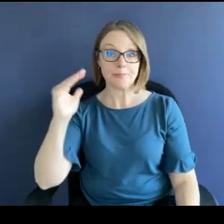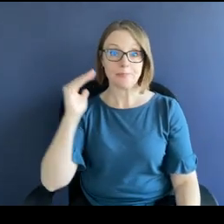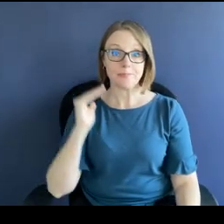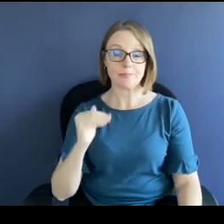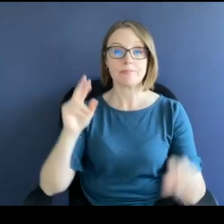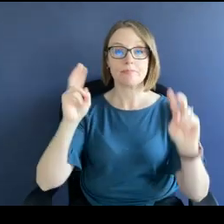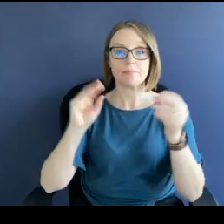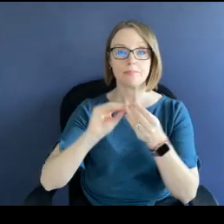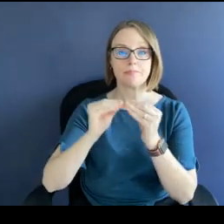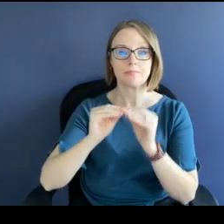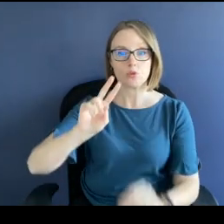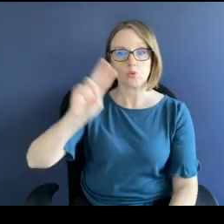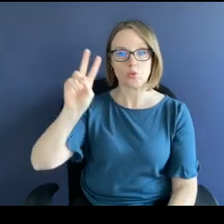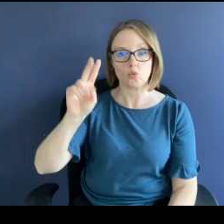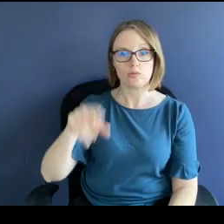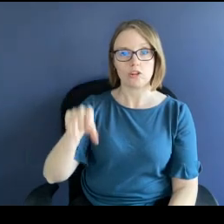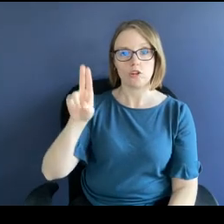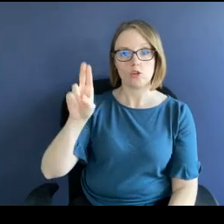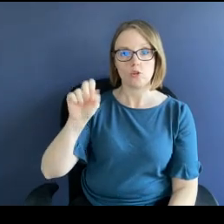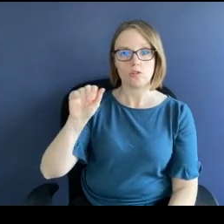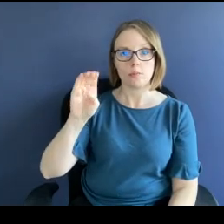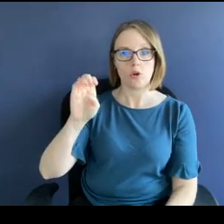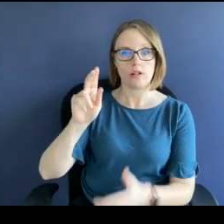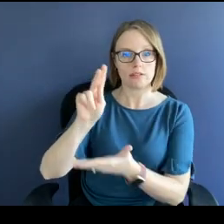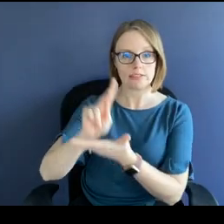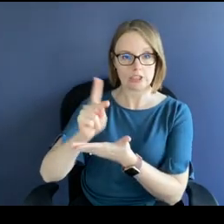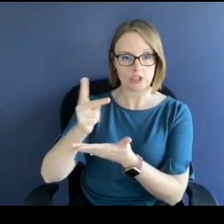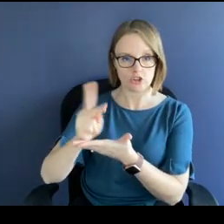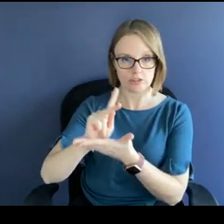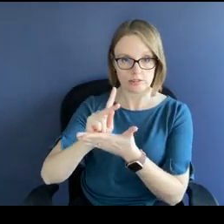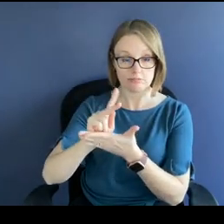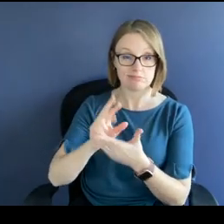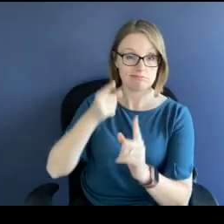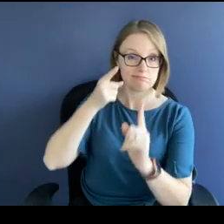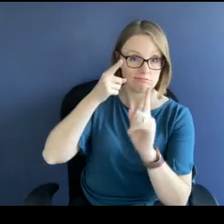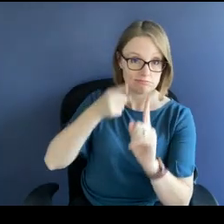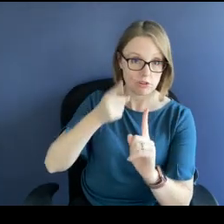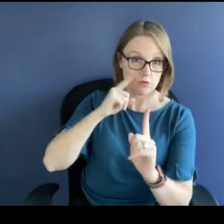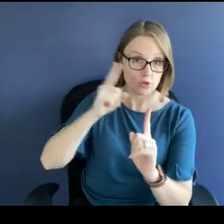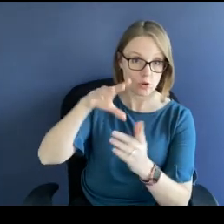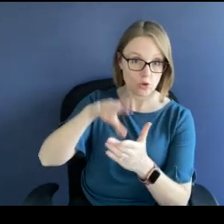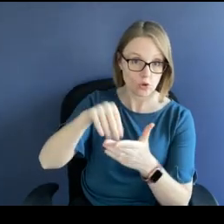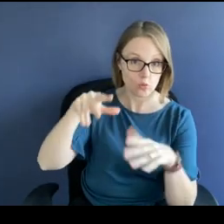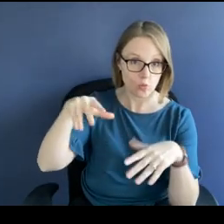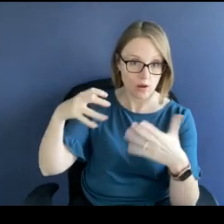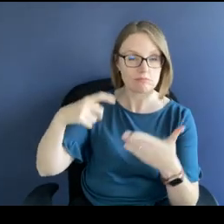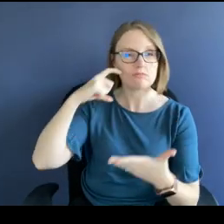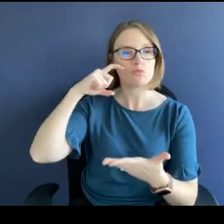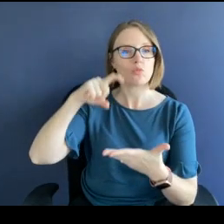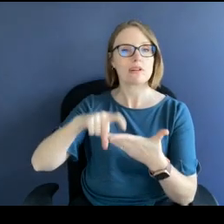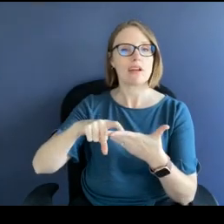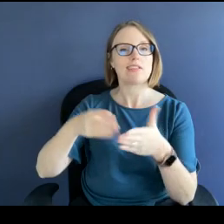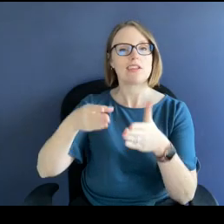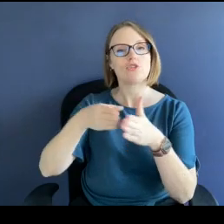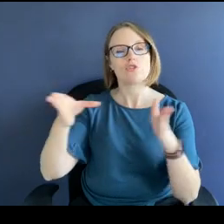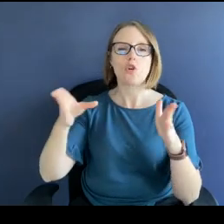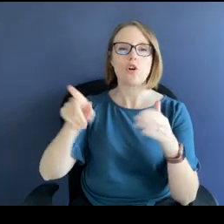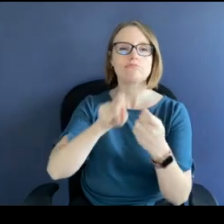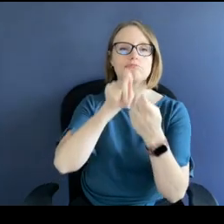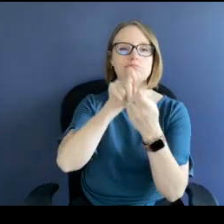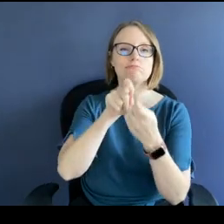Topic 2, Usable Kitchens. ELO, recognize the general